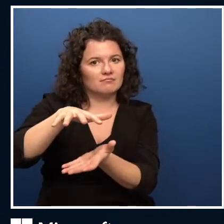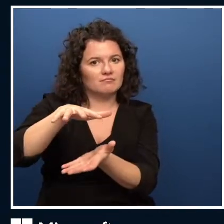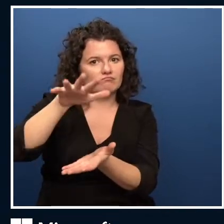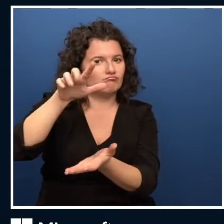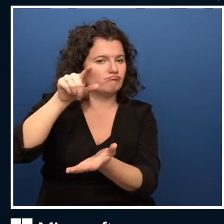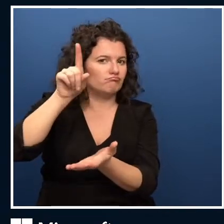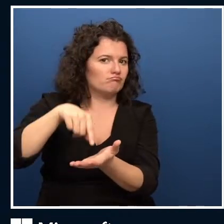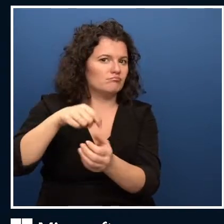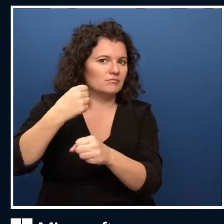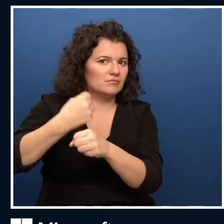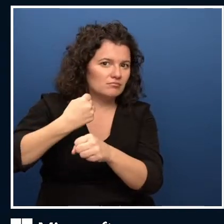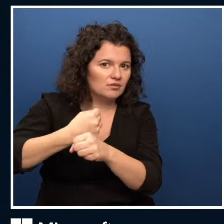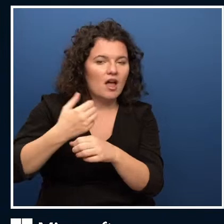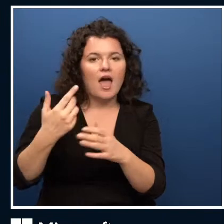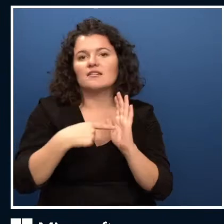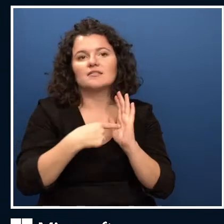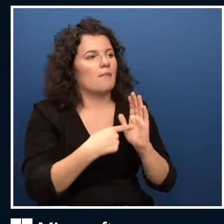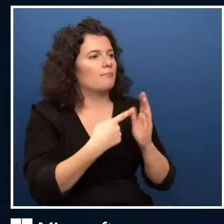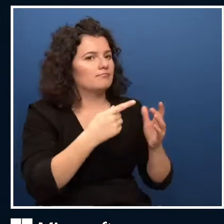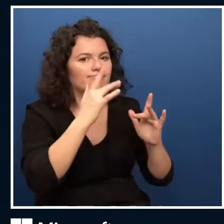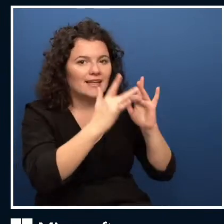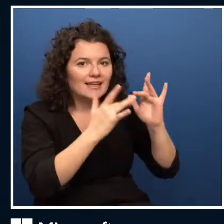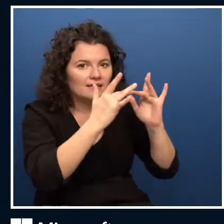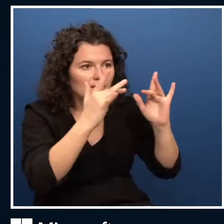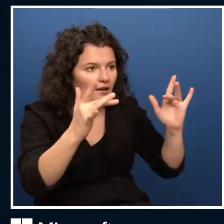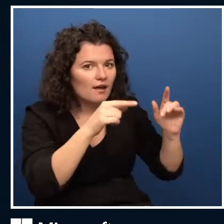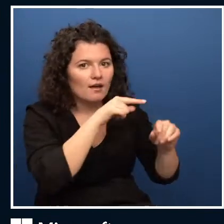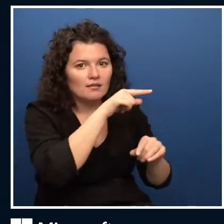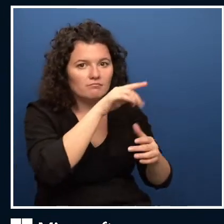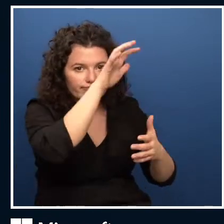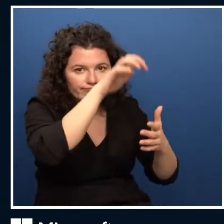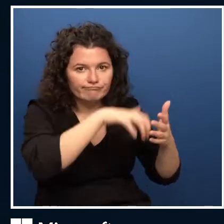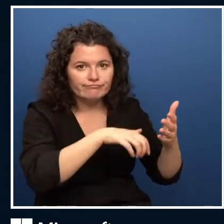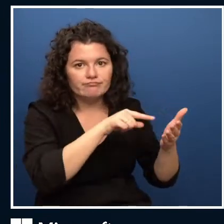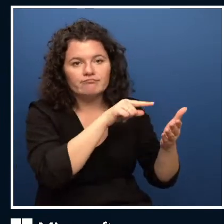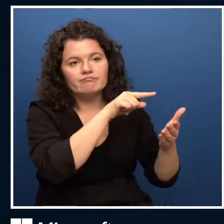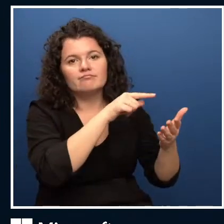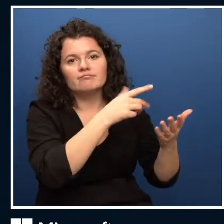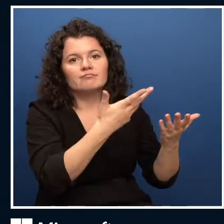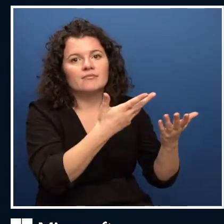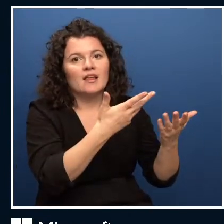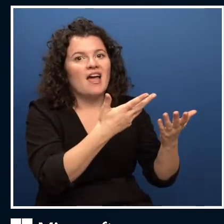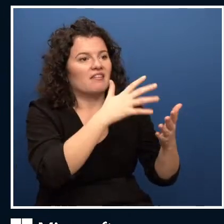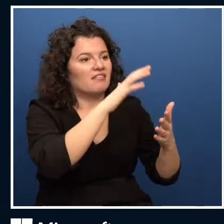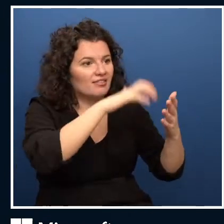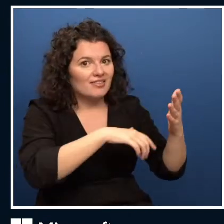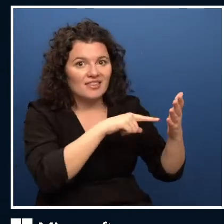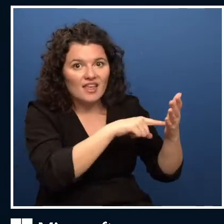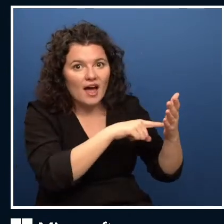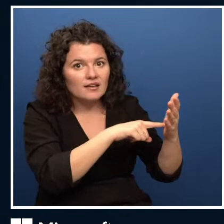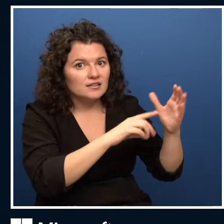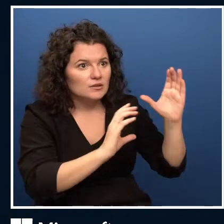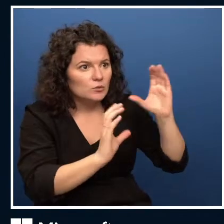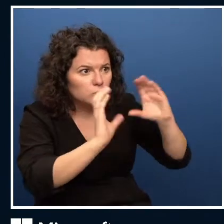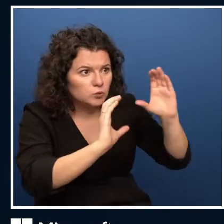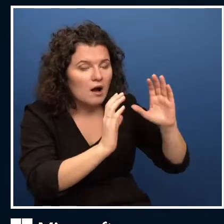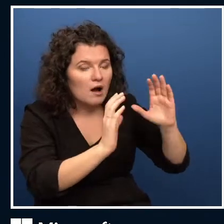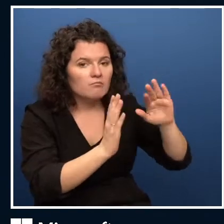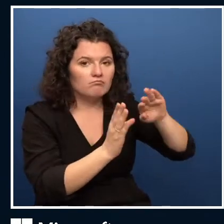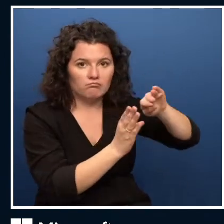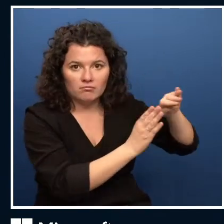internet and obtain some text data connected with image data, so it's captions